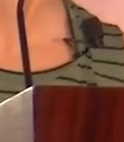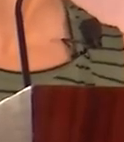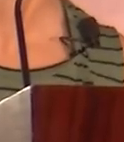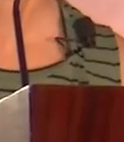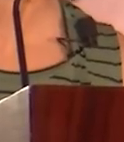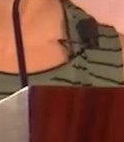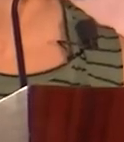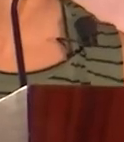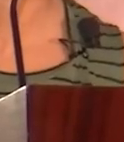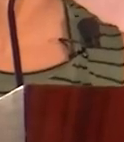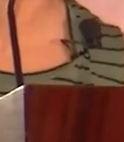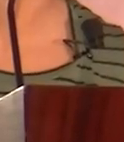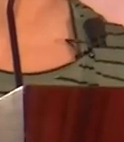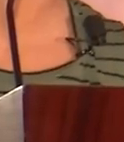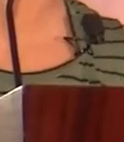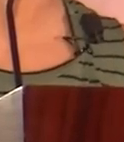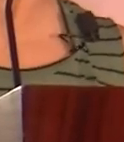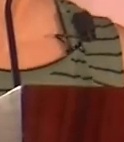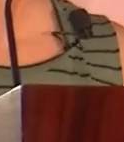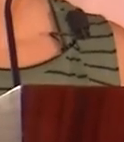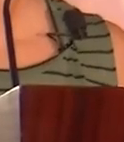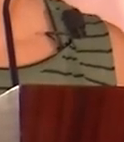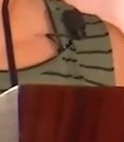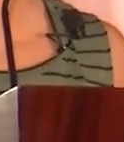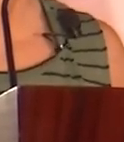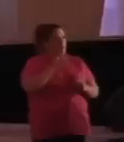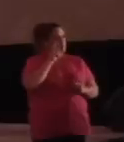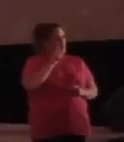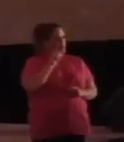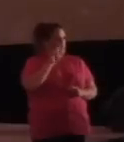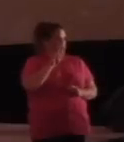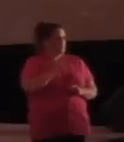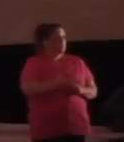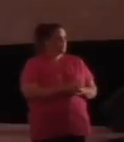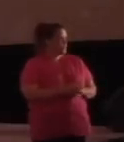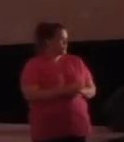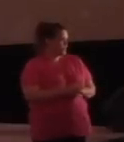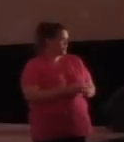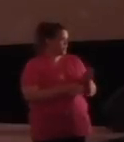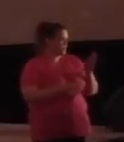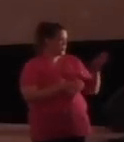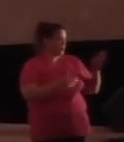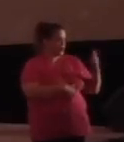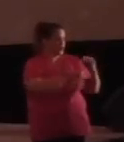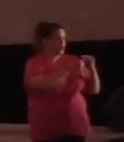it's just what they edit and the storyline that they create. Yeah.